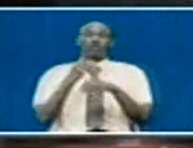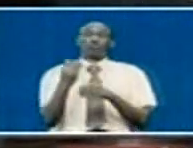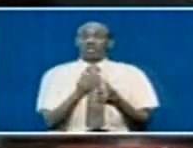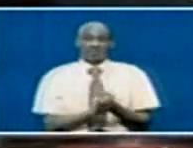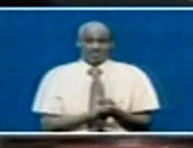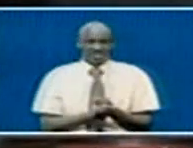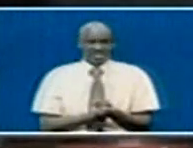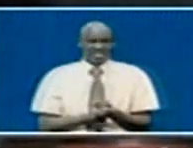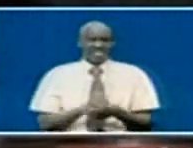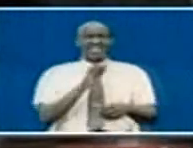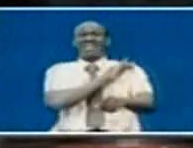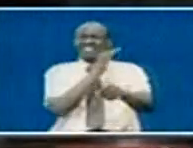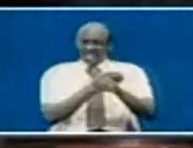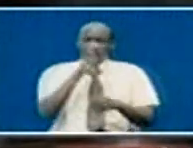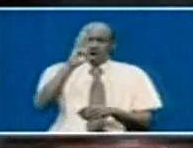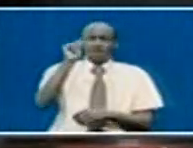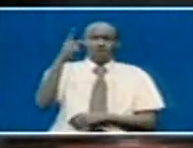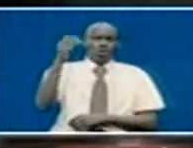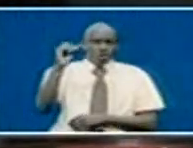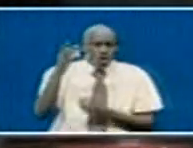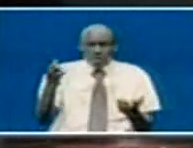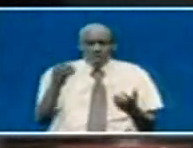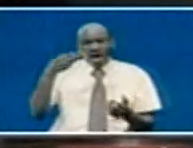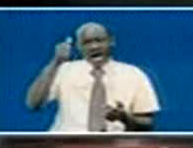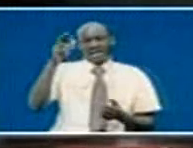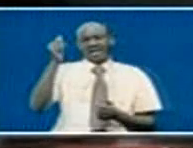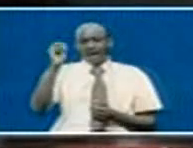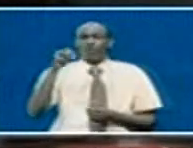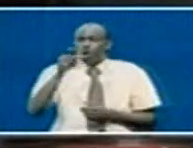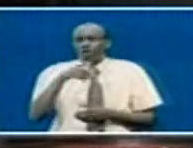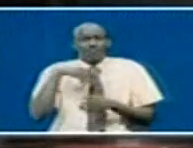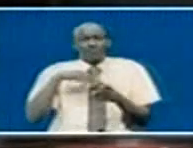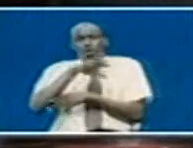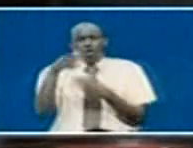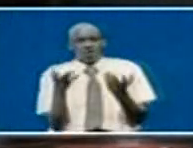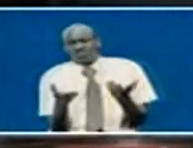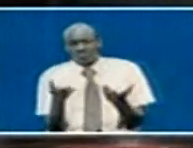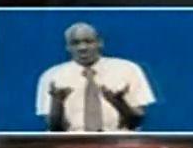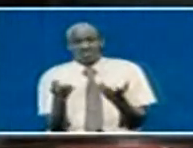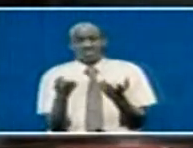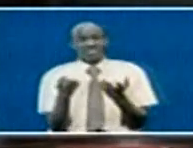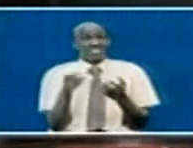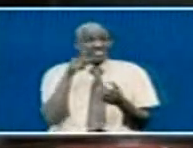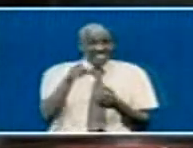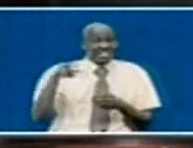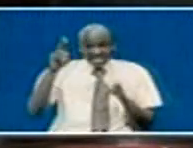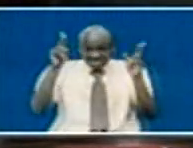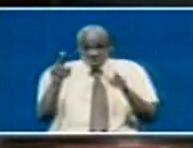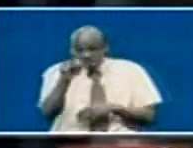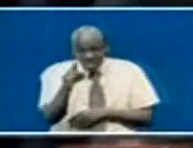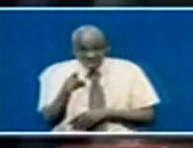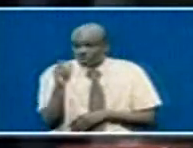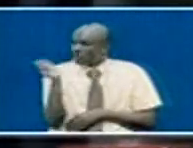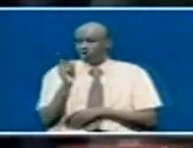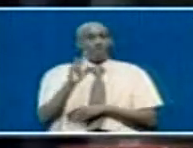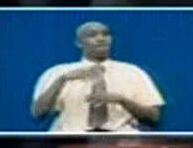mostly Nigerians, Boko Haram, or is it regional? Are there foreign players in there? Is it a mixture? No, it's not even just regional. It's more than